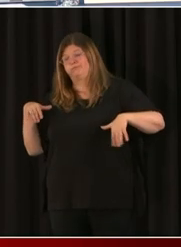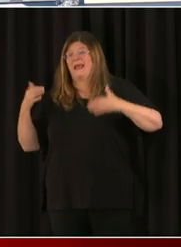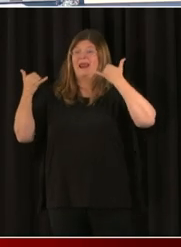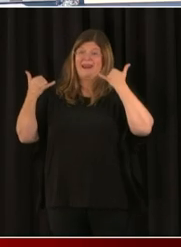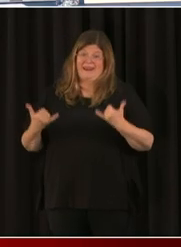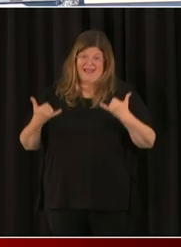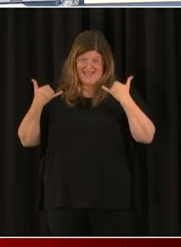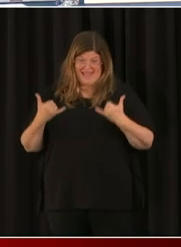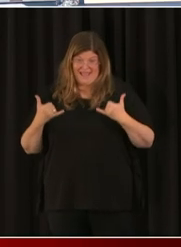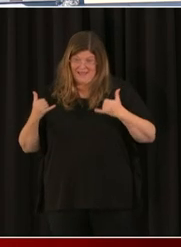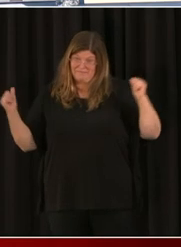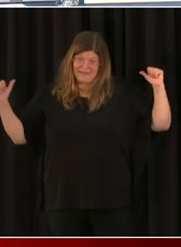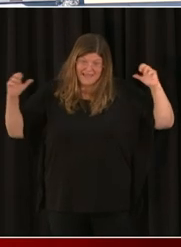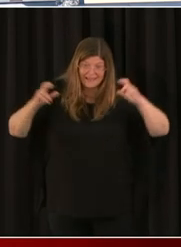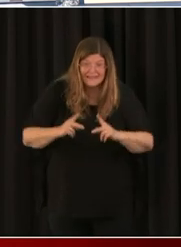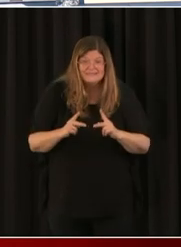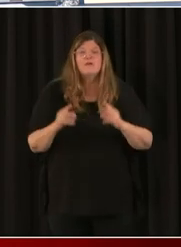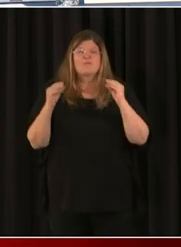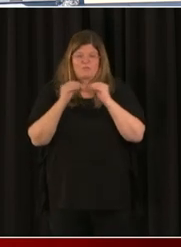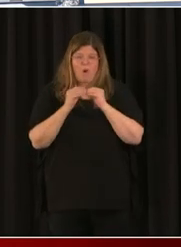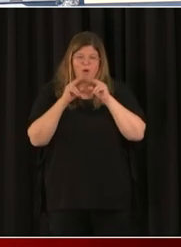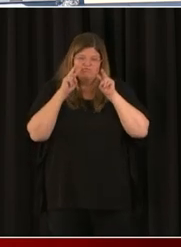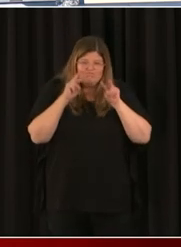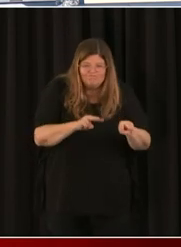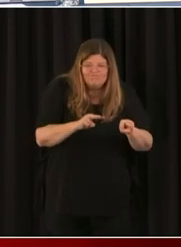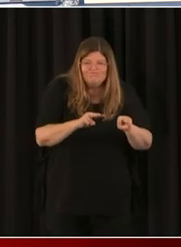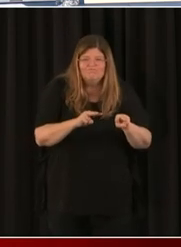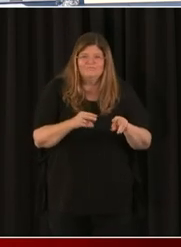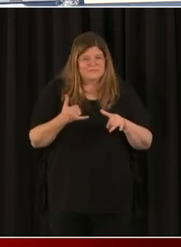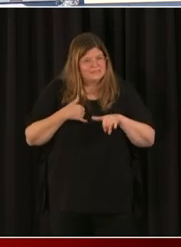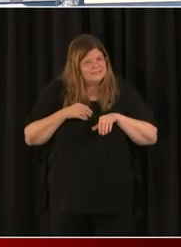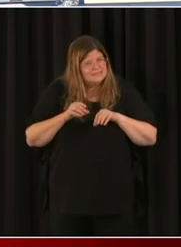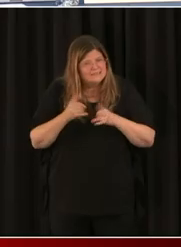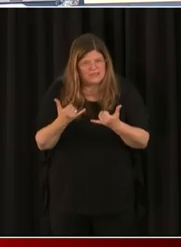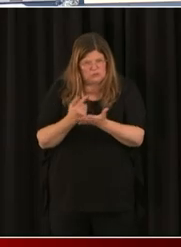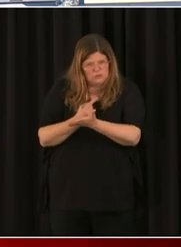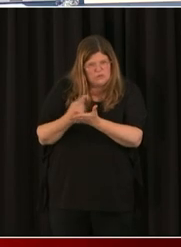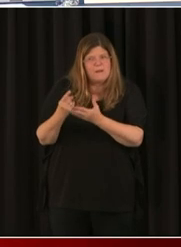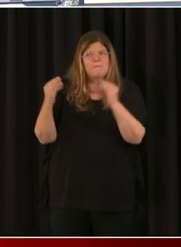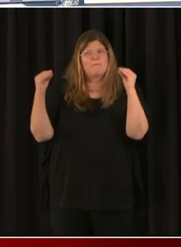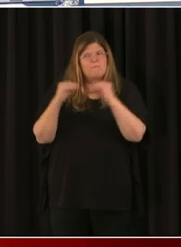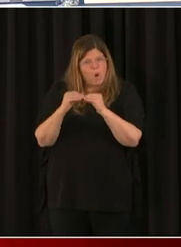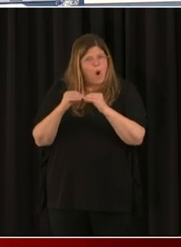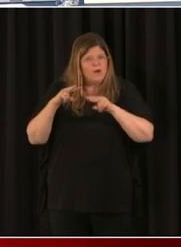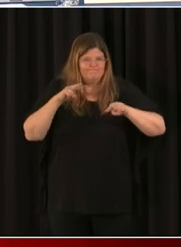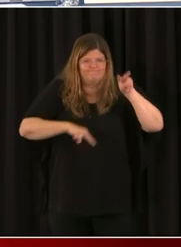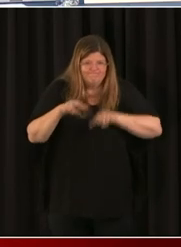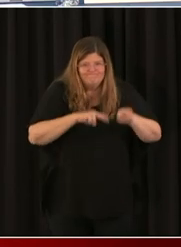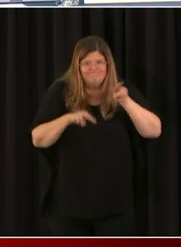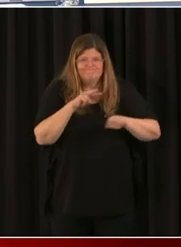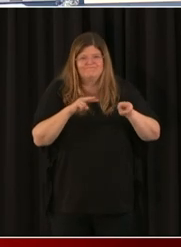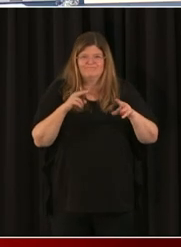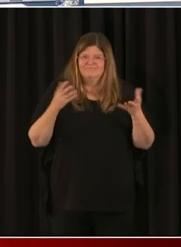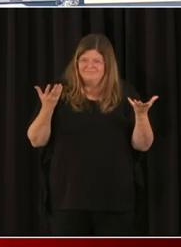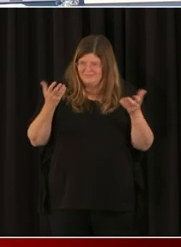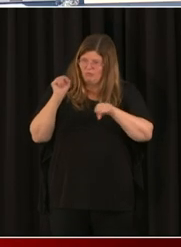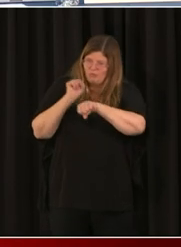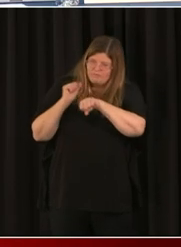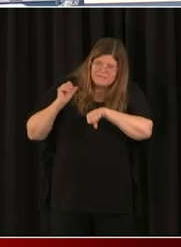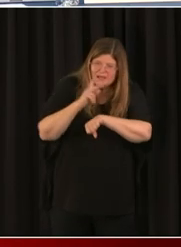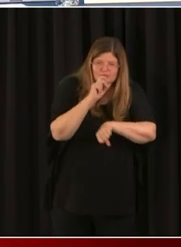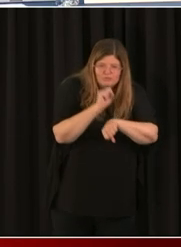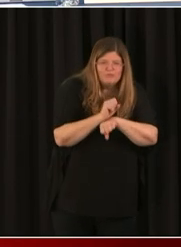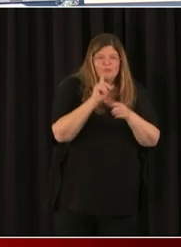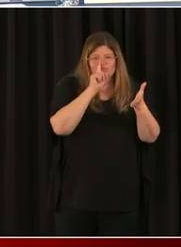to the flow of information. So we could really use a full court press to get people aware of vaccinate.dc.gov as a way for healthcare workers